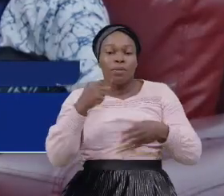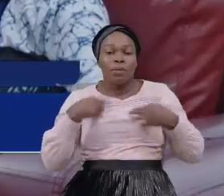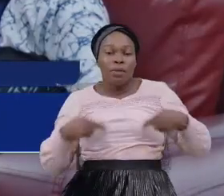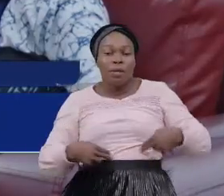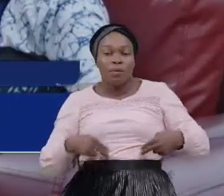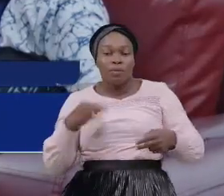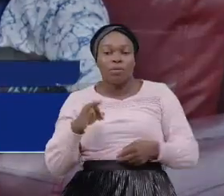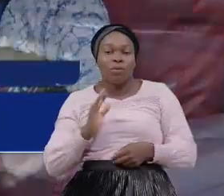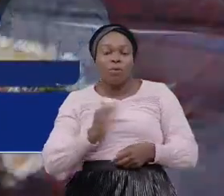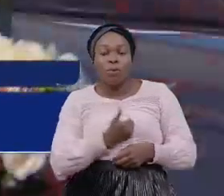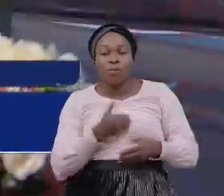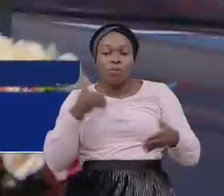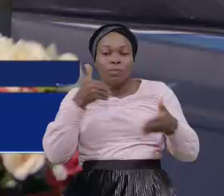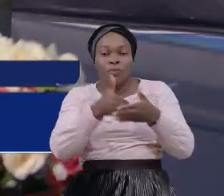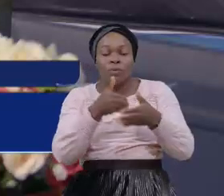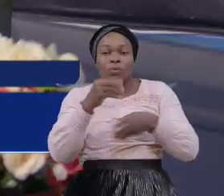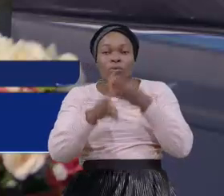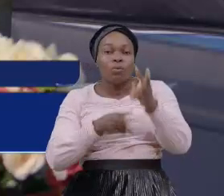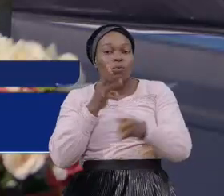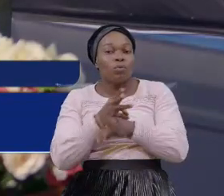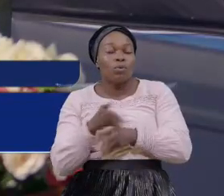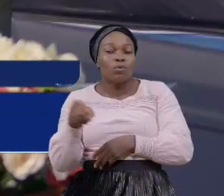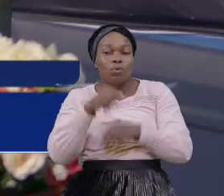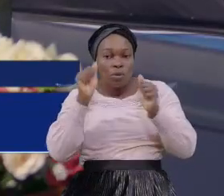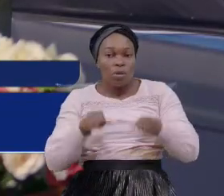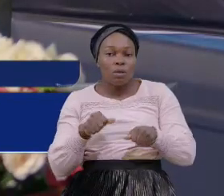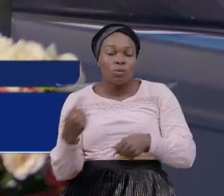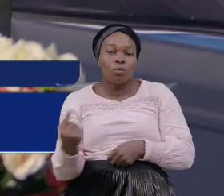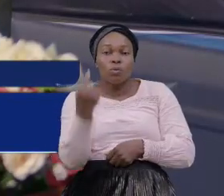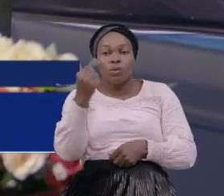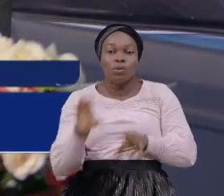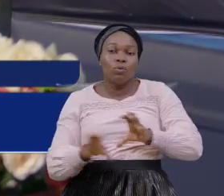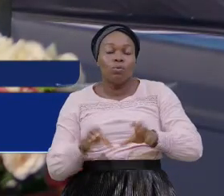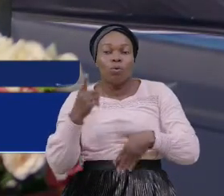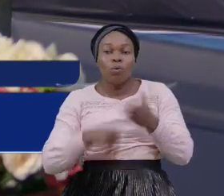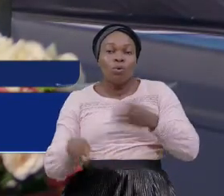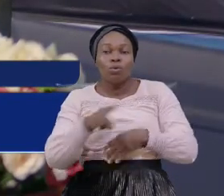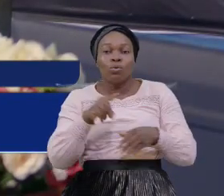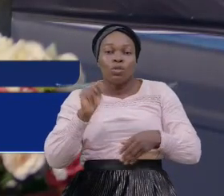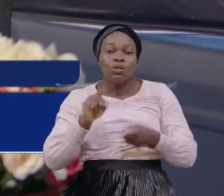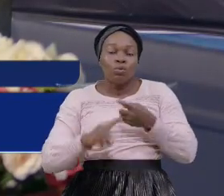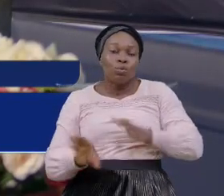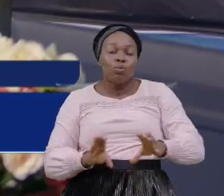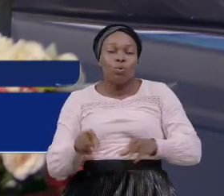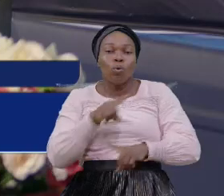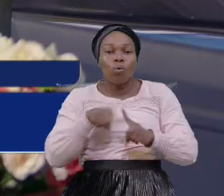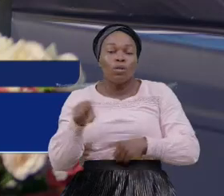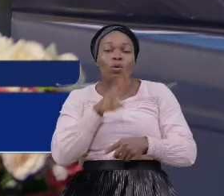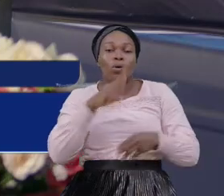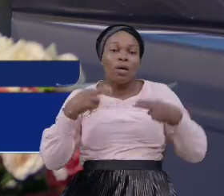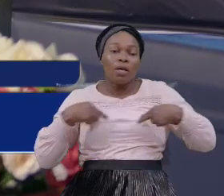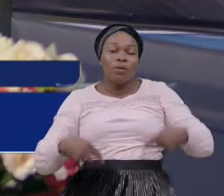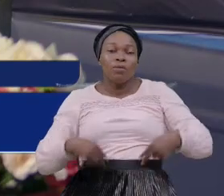can only do what you need to do when you're healthy, when you're sound. And